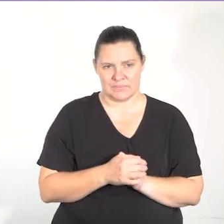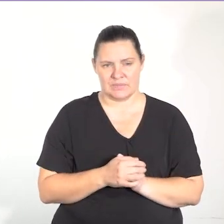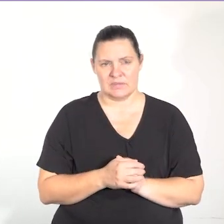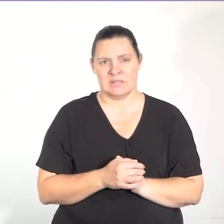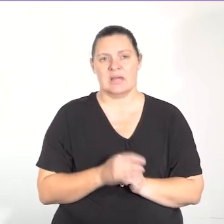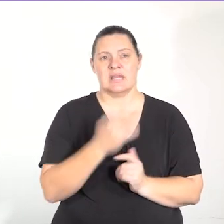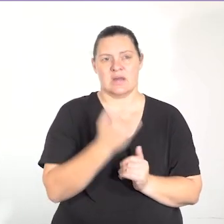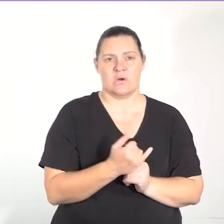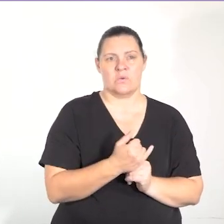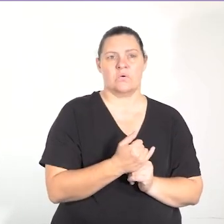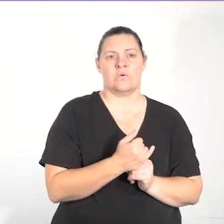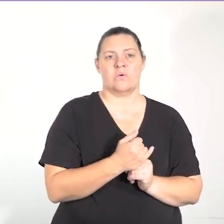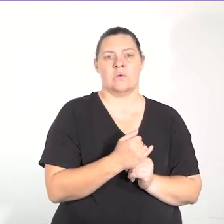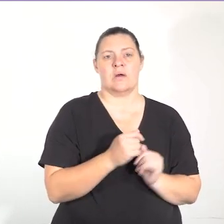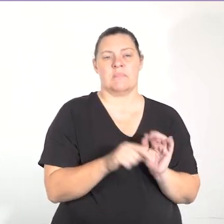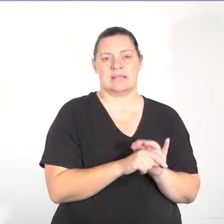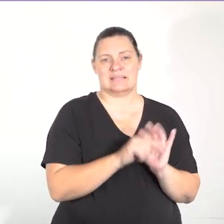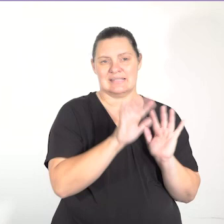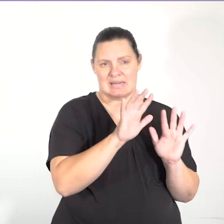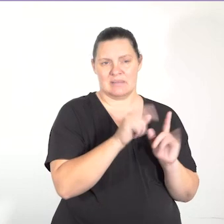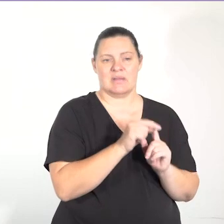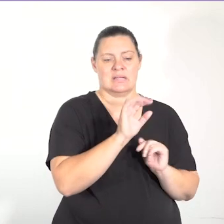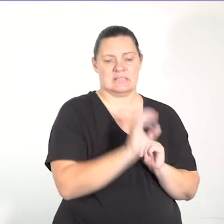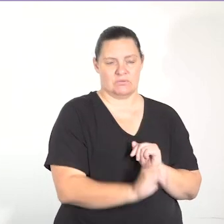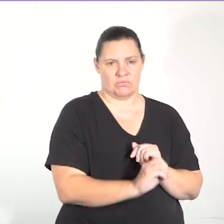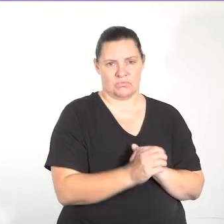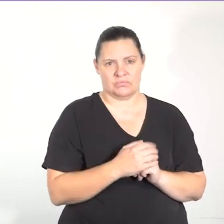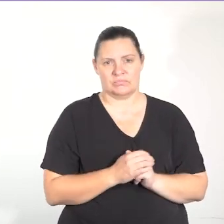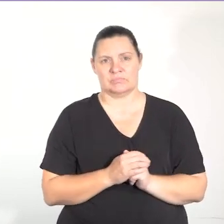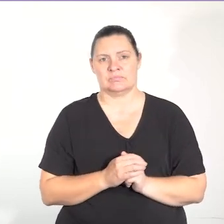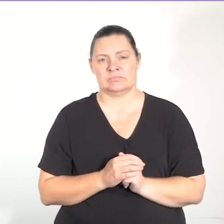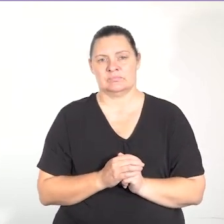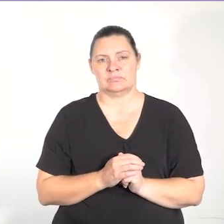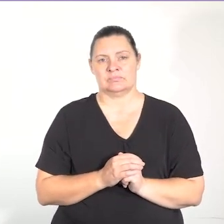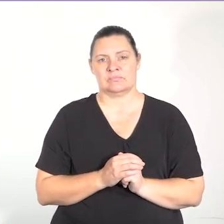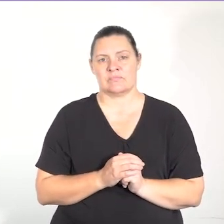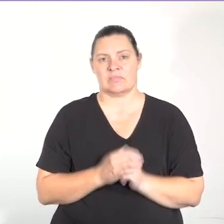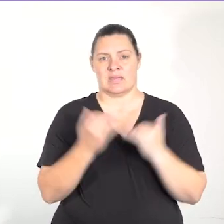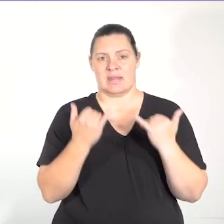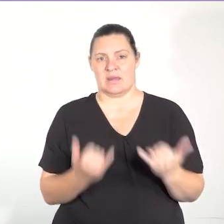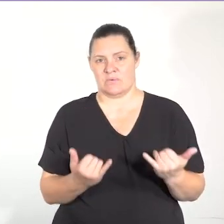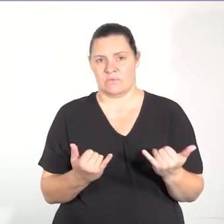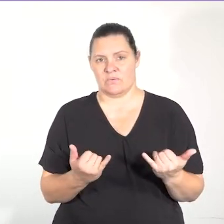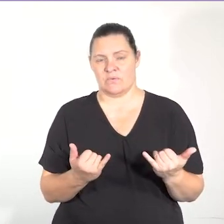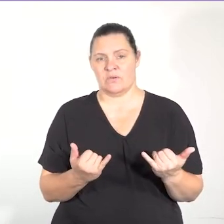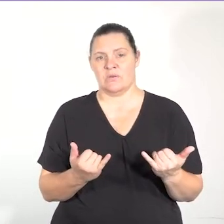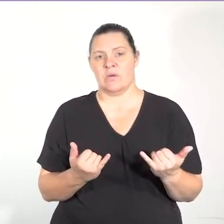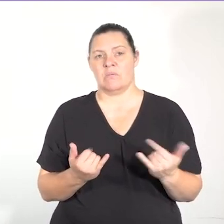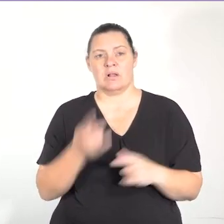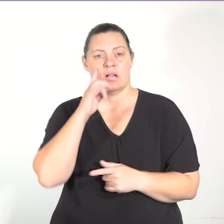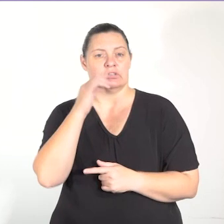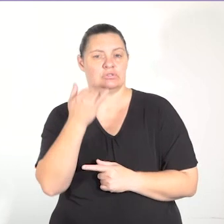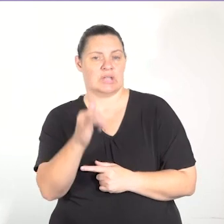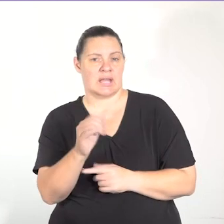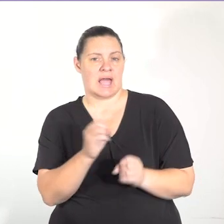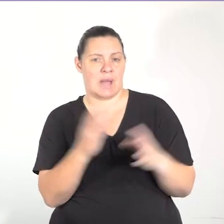9,000. And then 10,000 minus 10,000 gives us 0. So now we are going